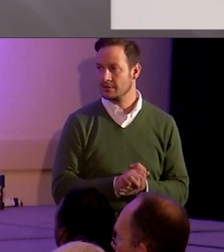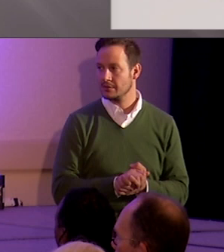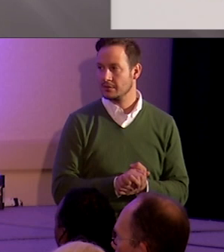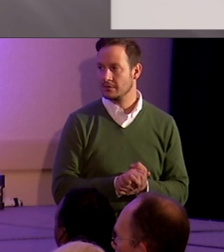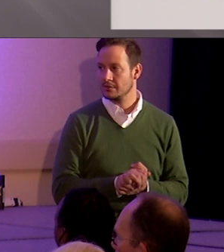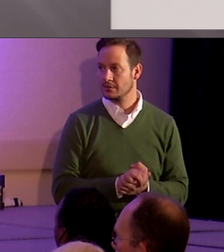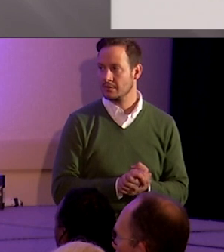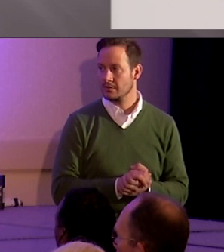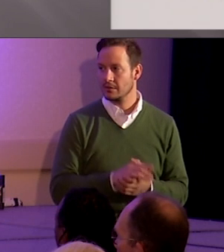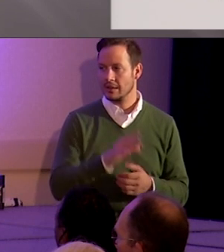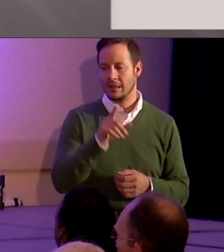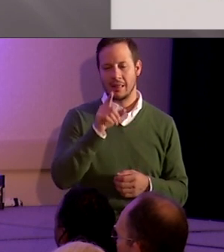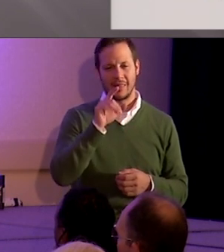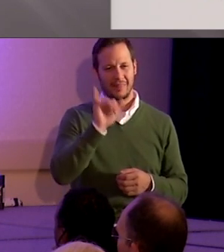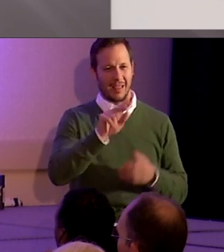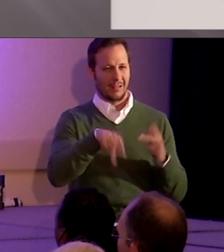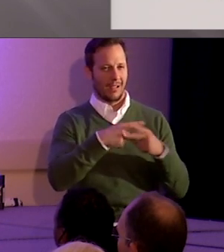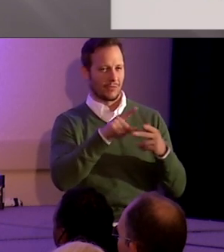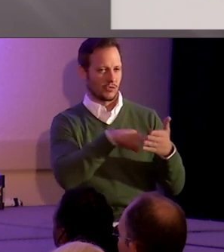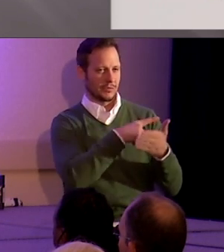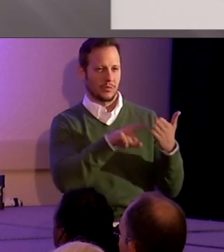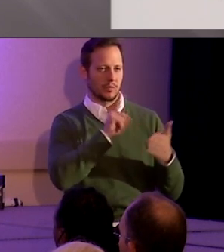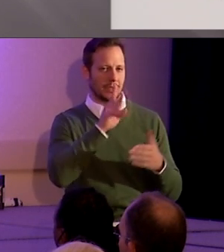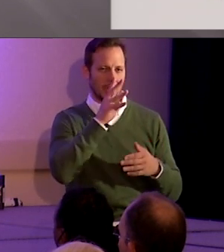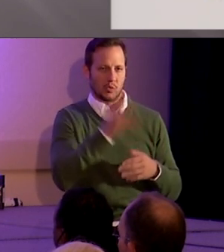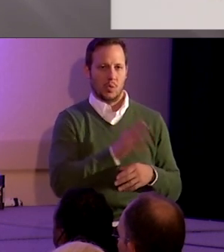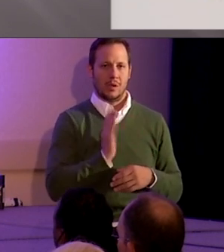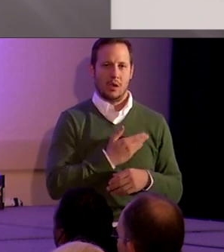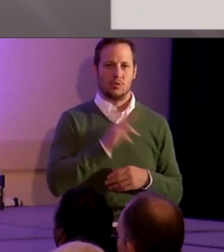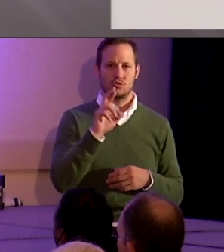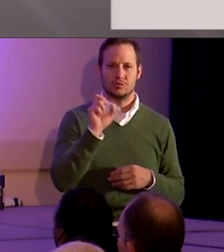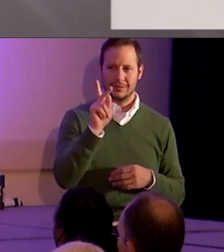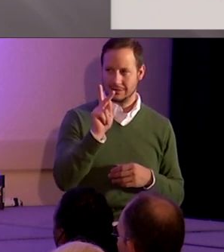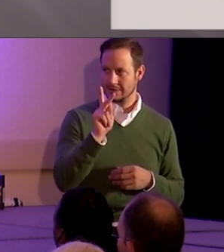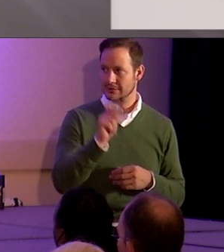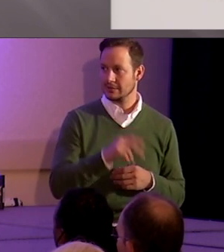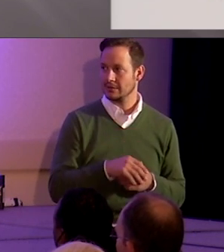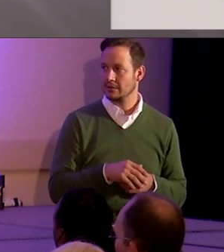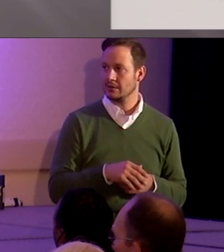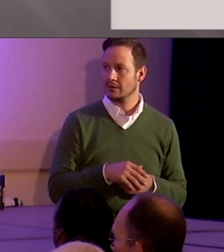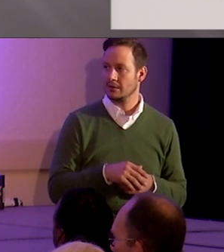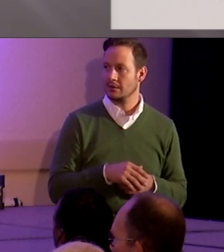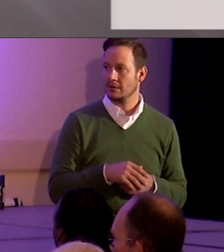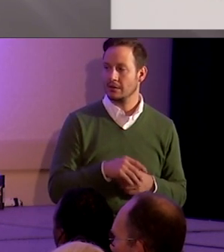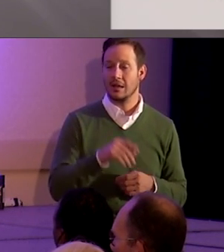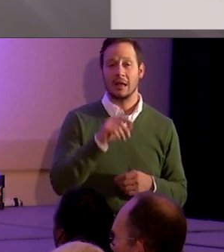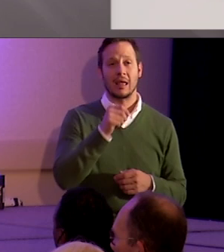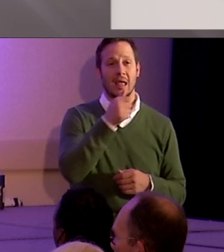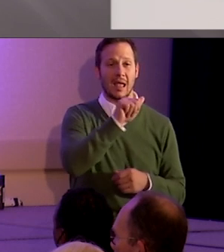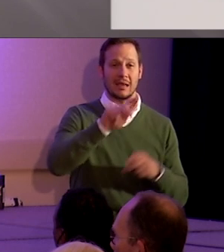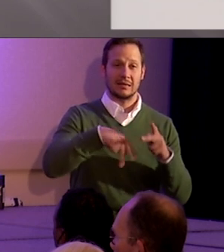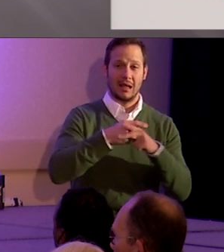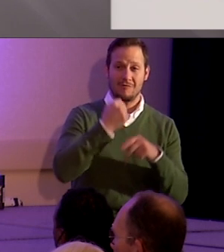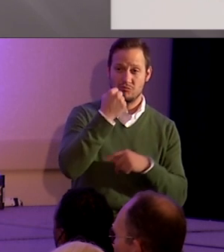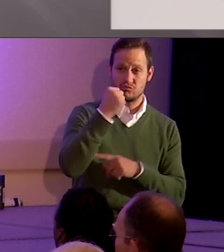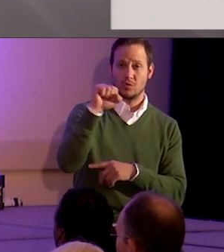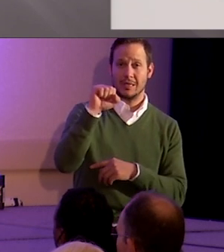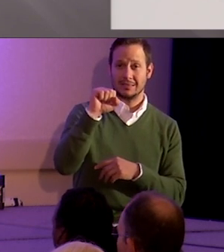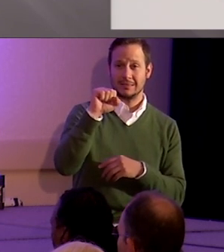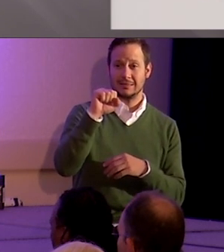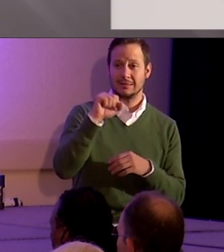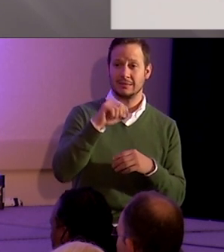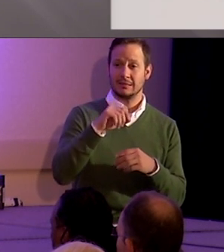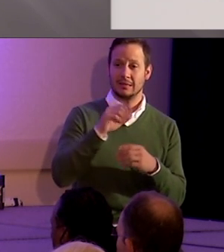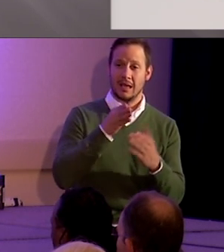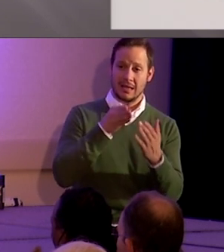risks involved in any form of protest against Islamism, especially nude protest, even when it is done outside